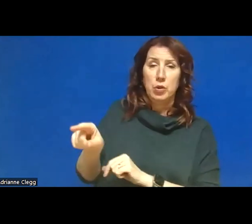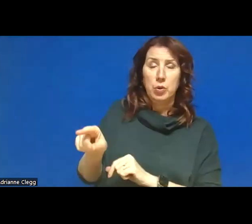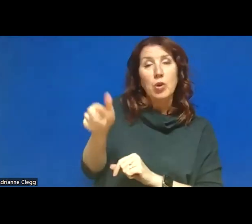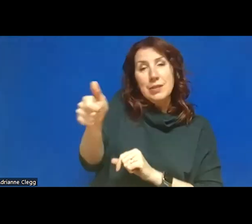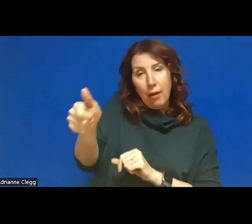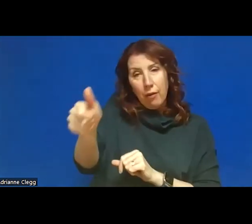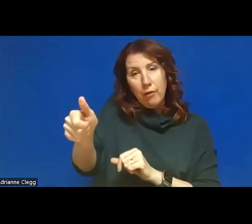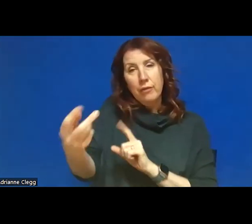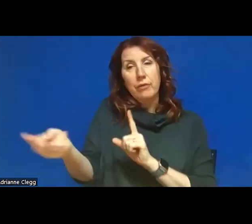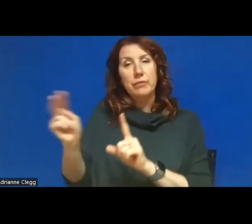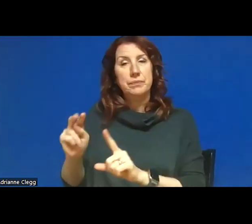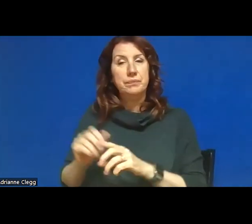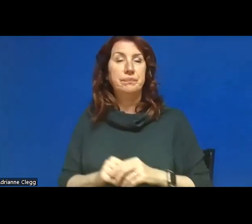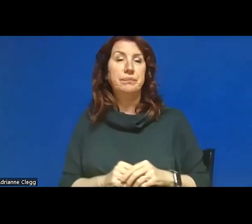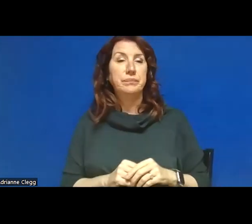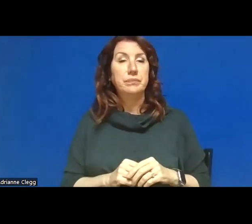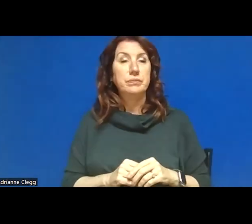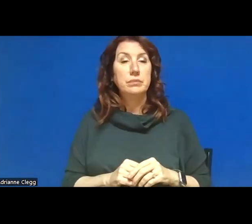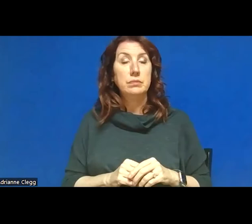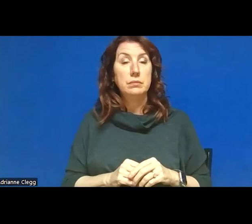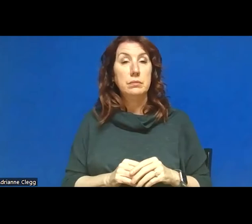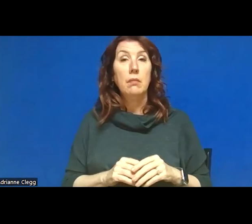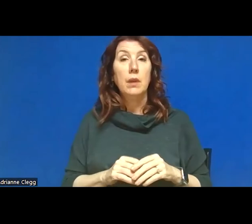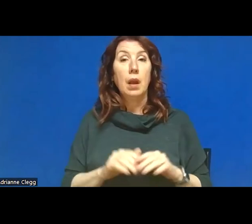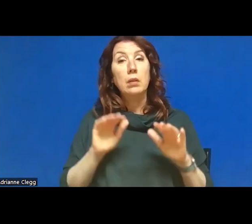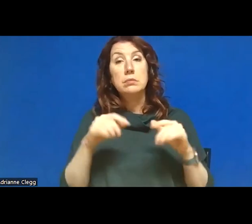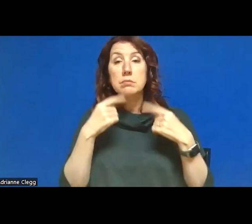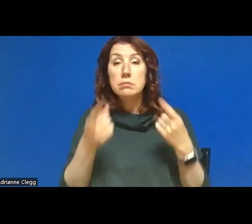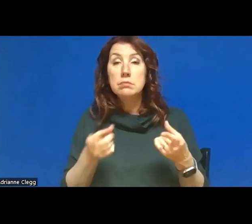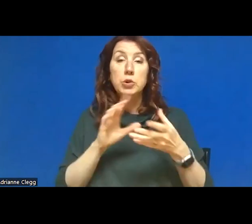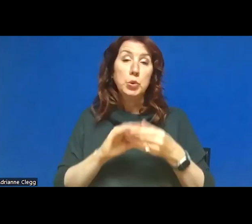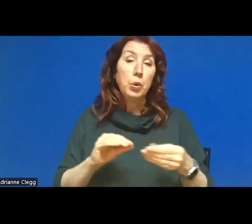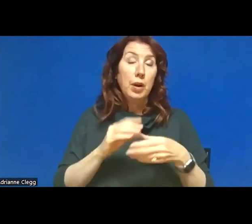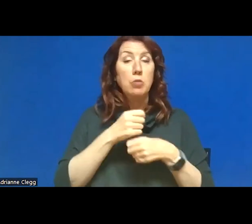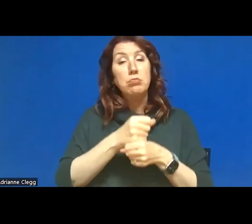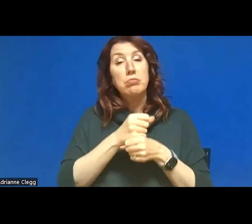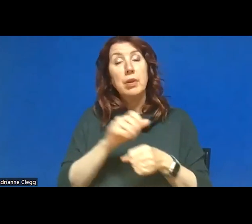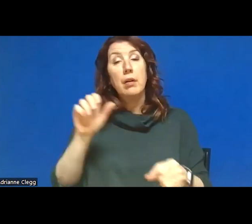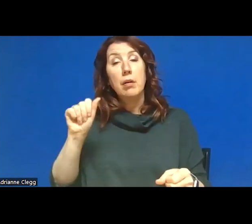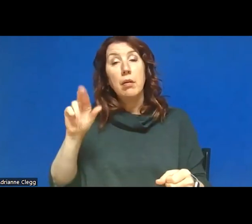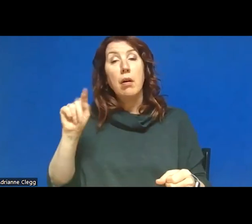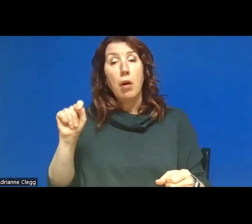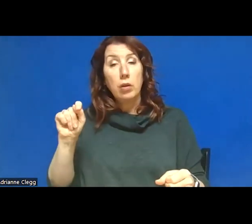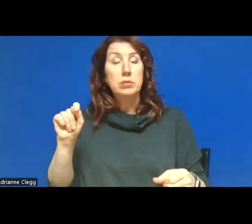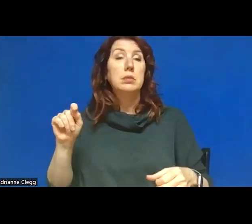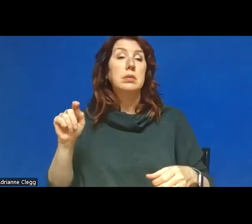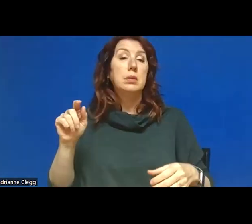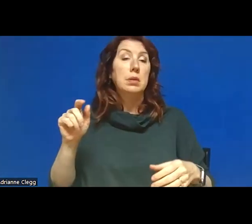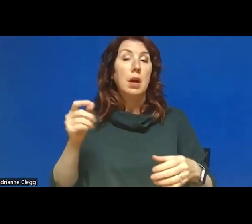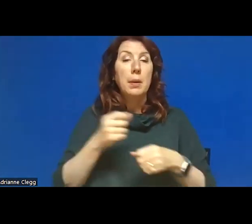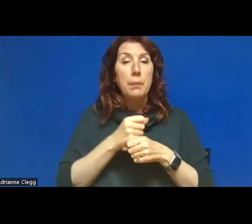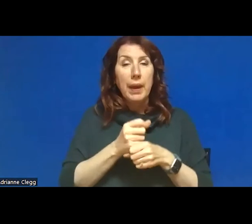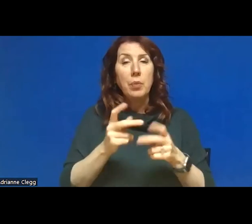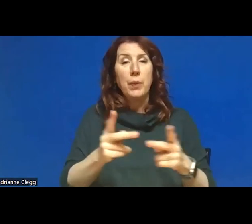see yourself. We need to tell stories. We need to create art. We need to build spaces that are inclusive.